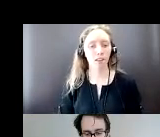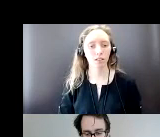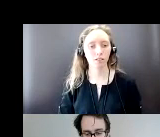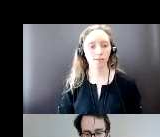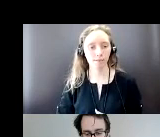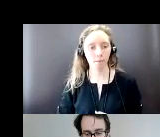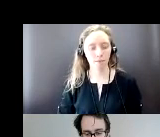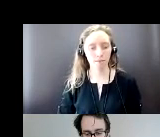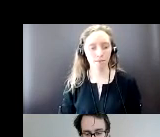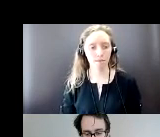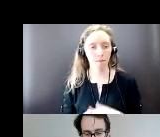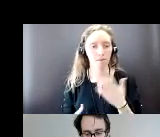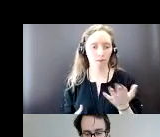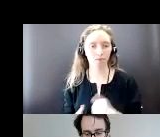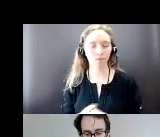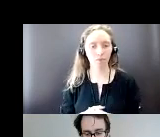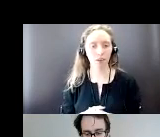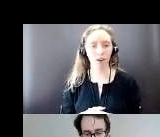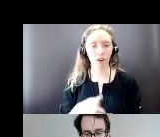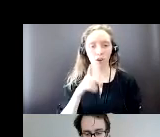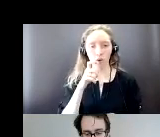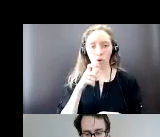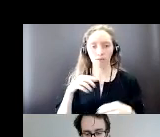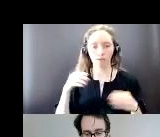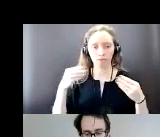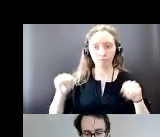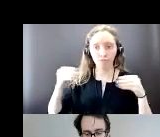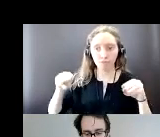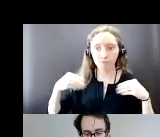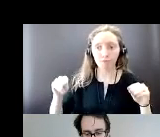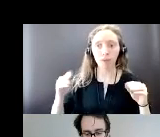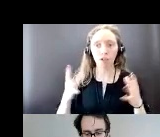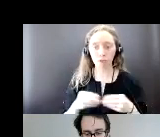consumers and businesses selling merchandise or offering their services online.